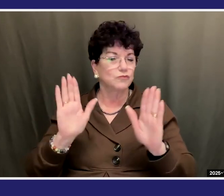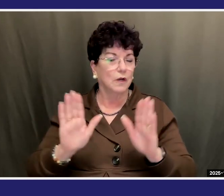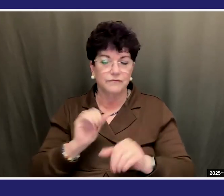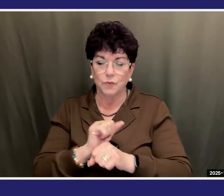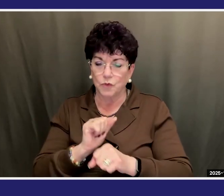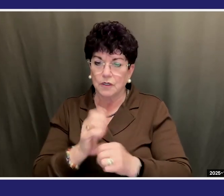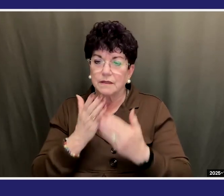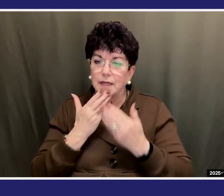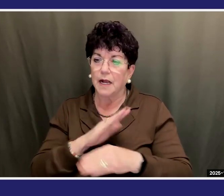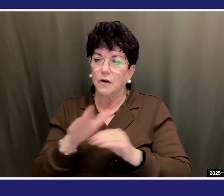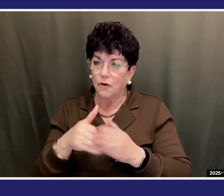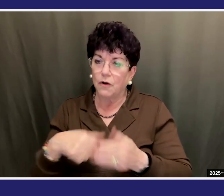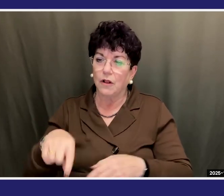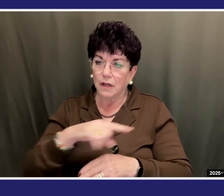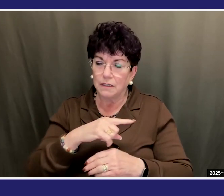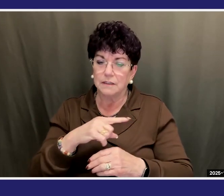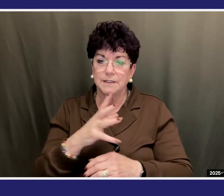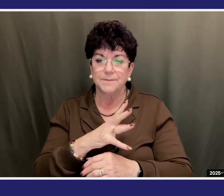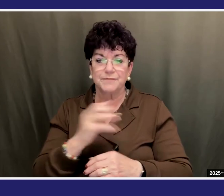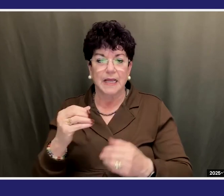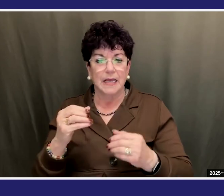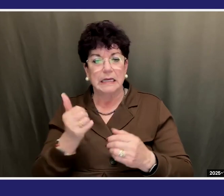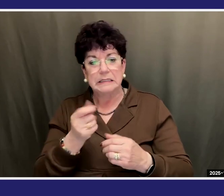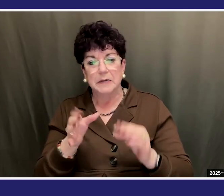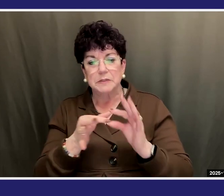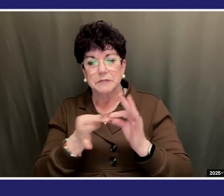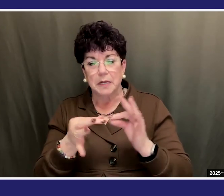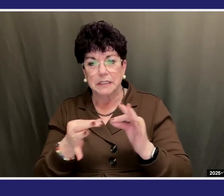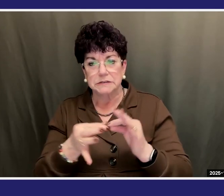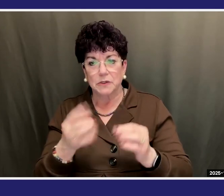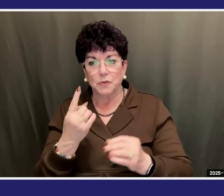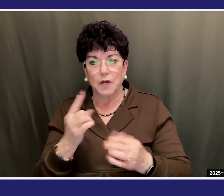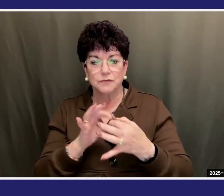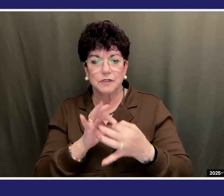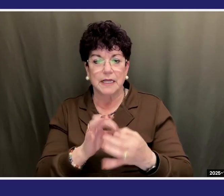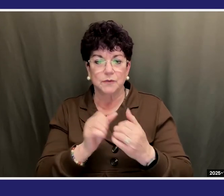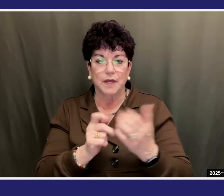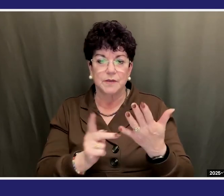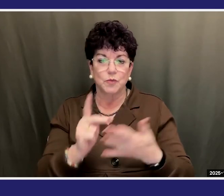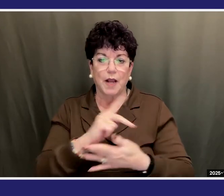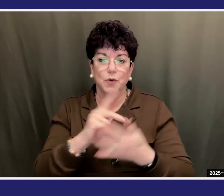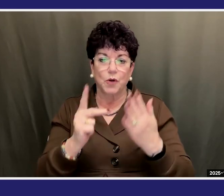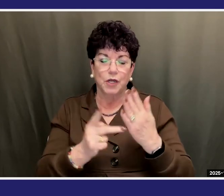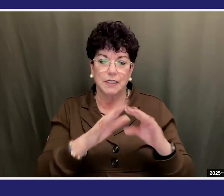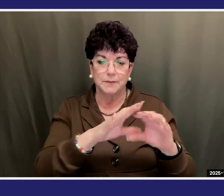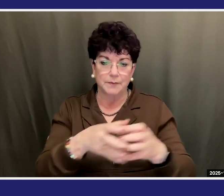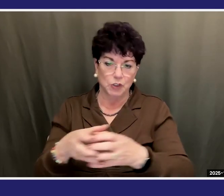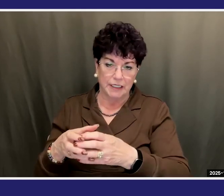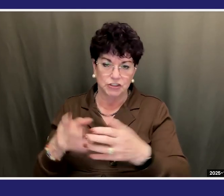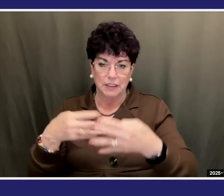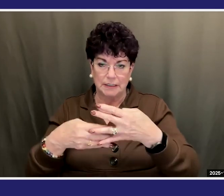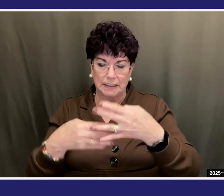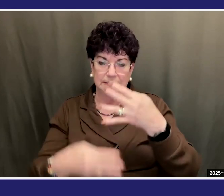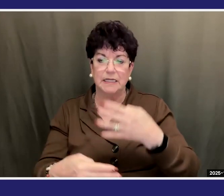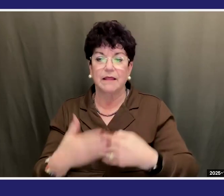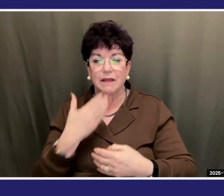want to thank you all for that. And I have a couple of comments. One of them is related to the priority populations list. Appreciate you